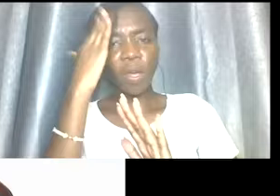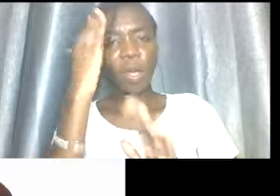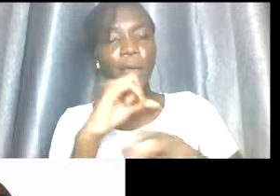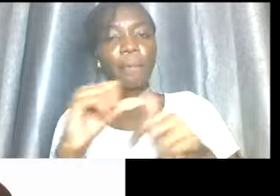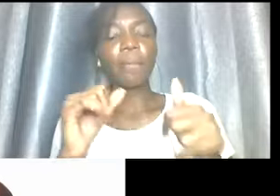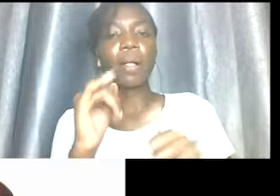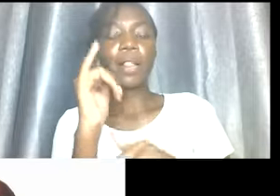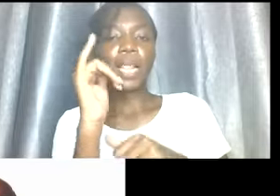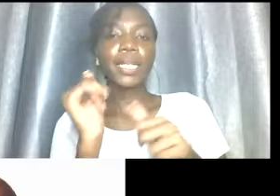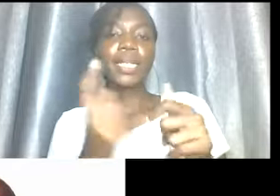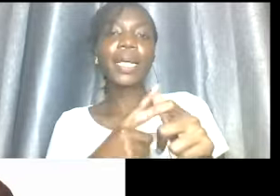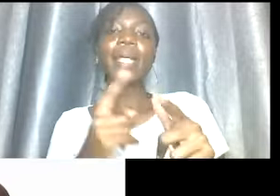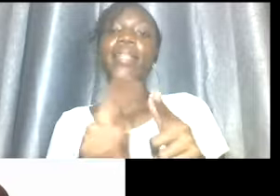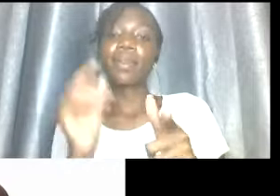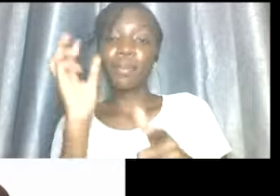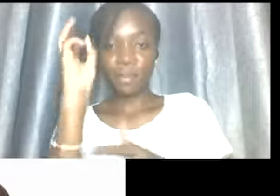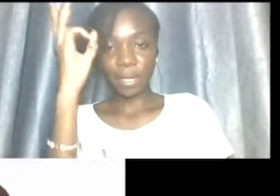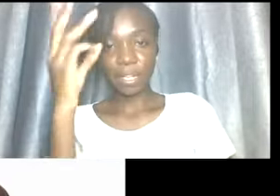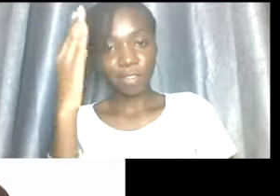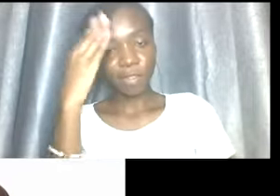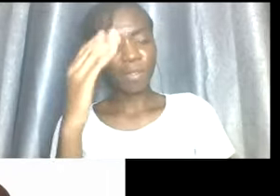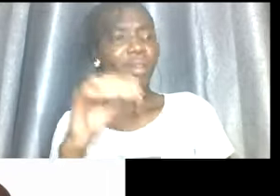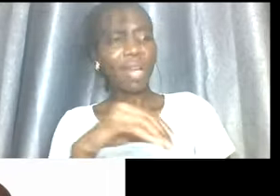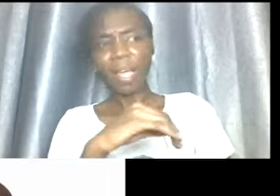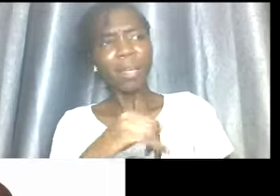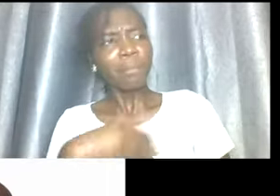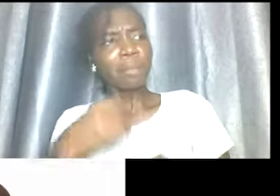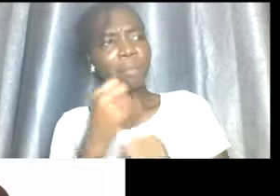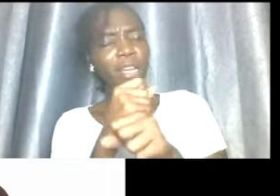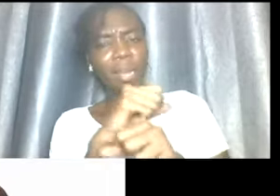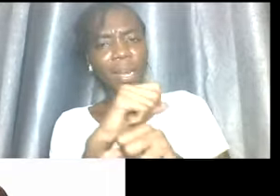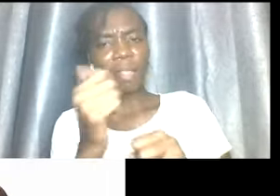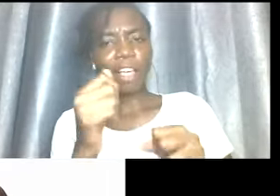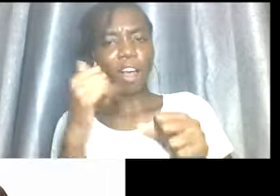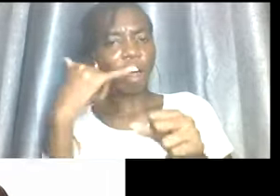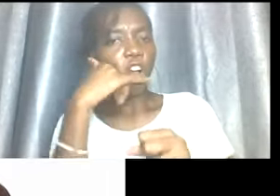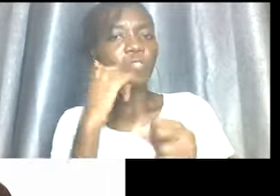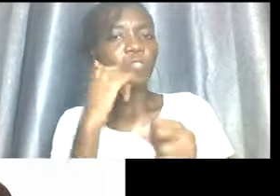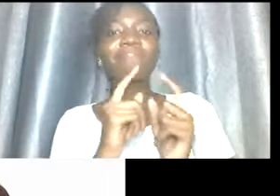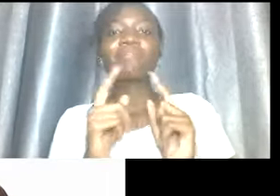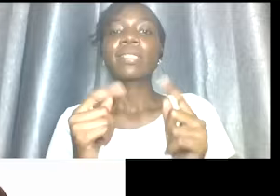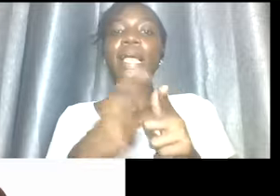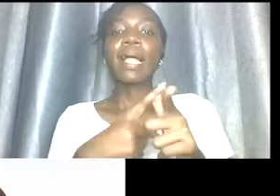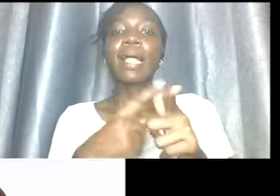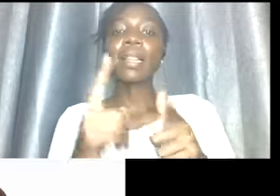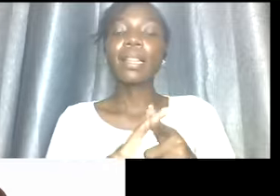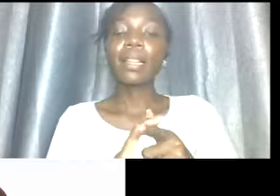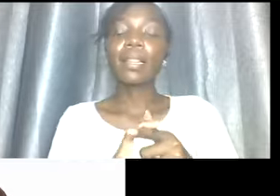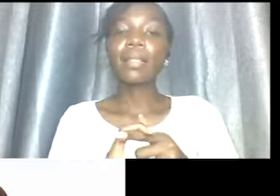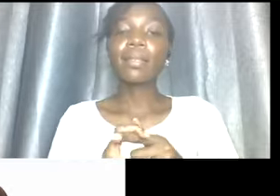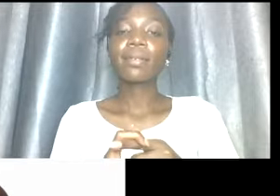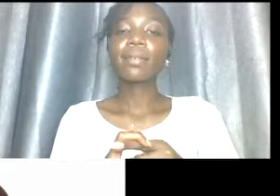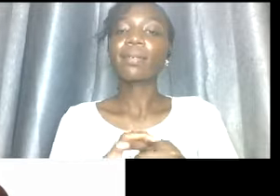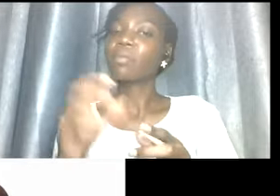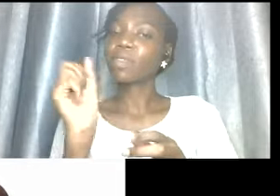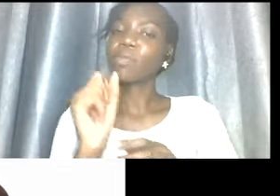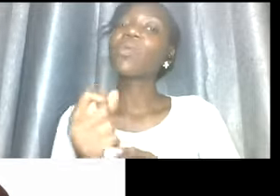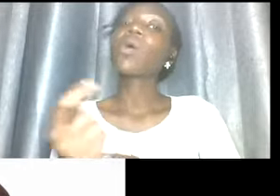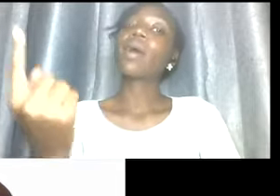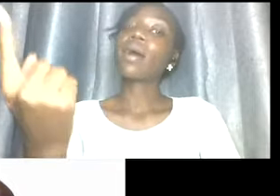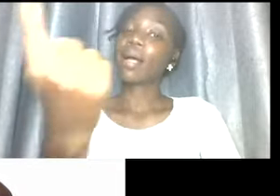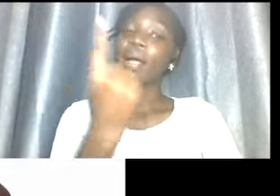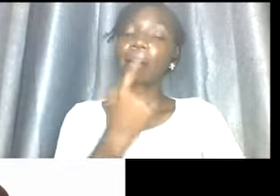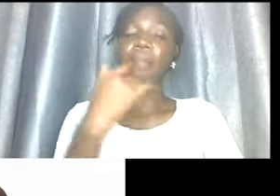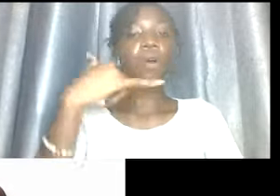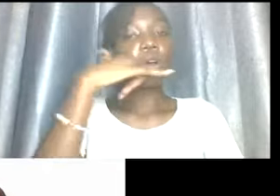them not to have to make another call, not for them not to have to go make another trip, but they can just come to me or call me and they